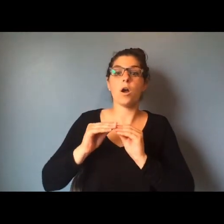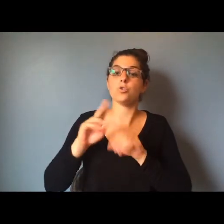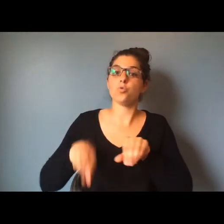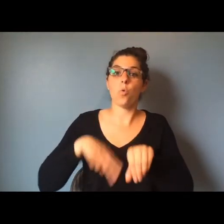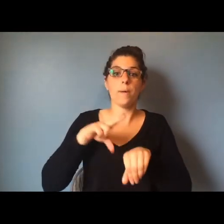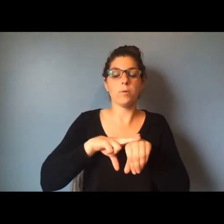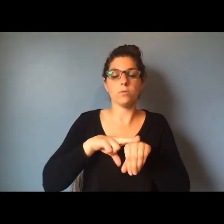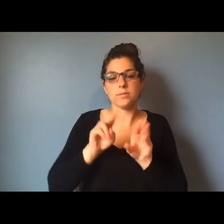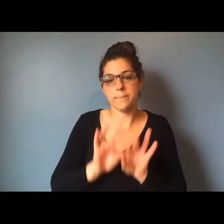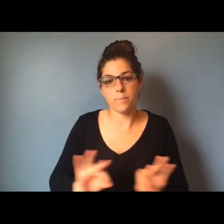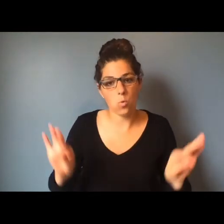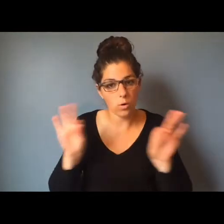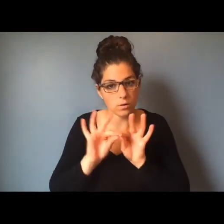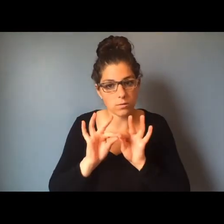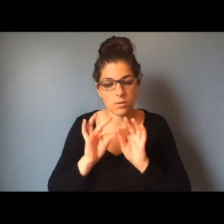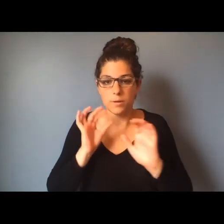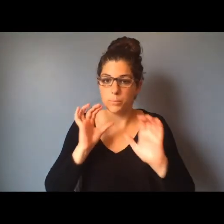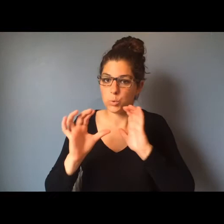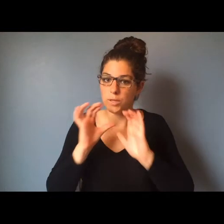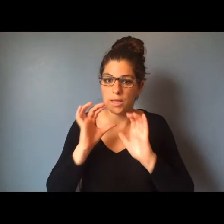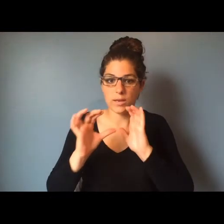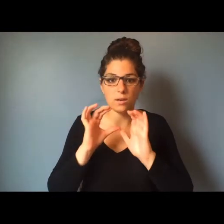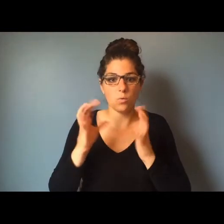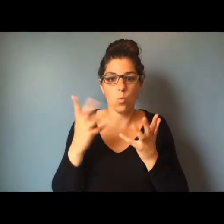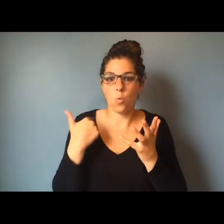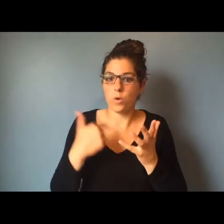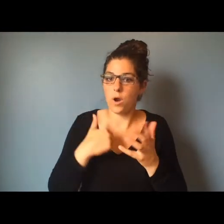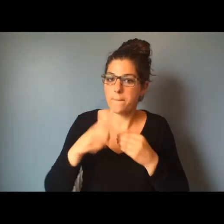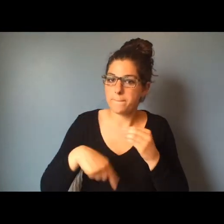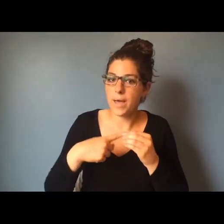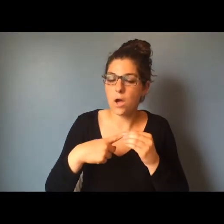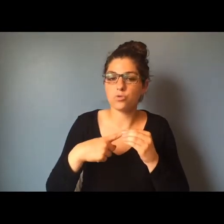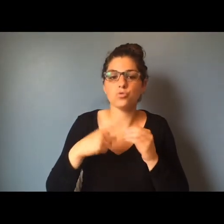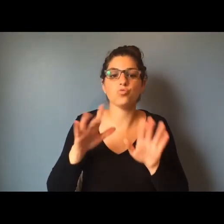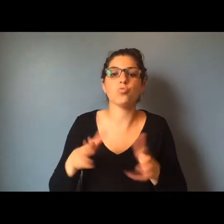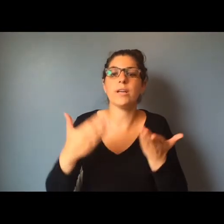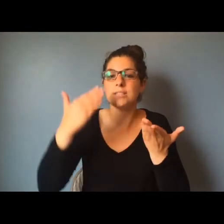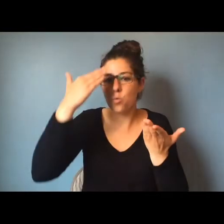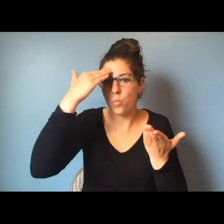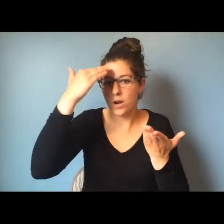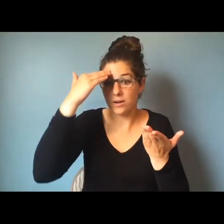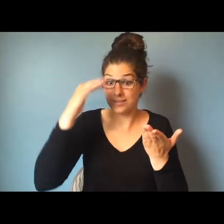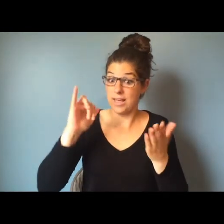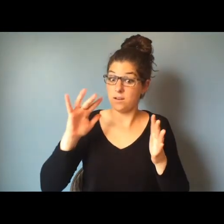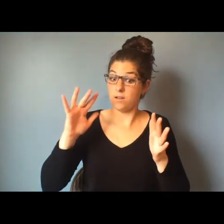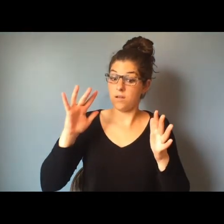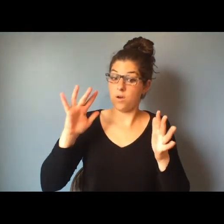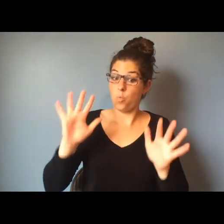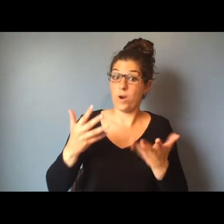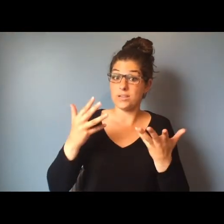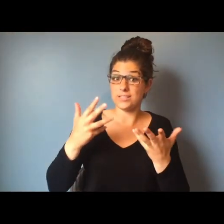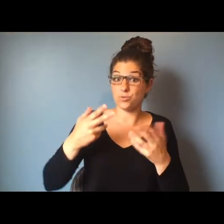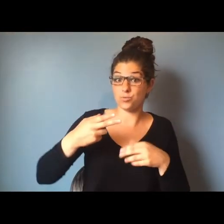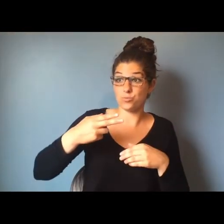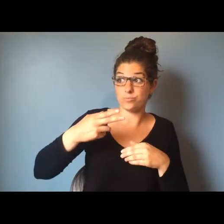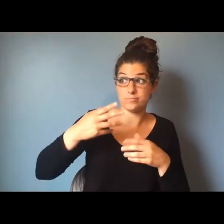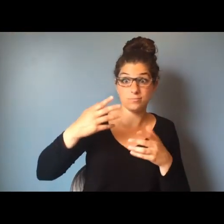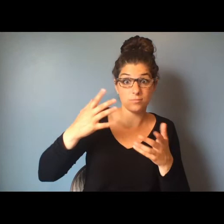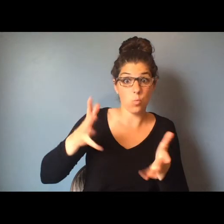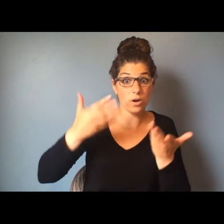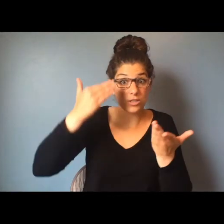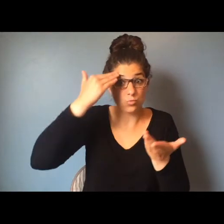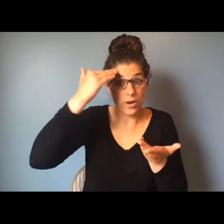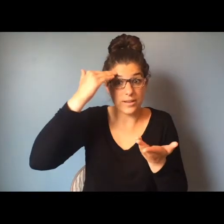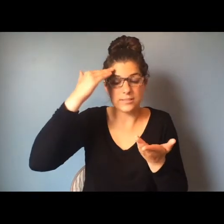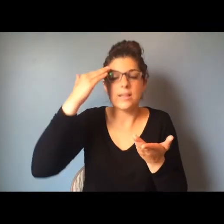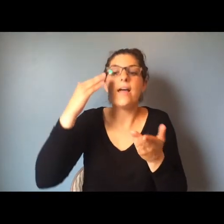crucial in communicating what we're all about and just raising awareness. Because once that awareness is raised, then we can really tackle all